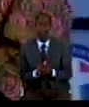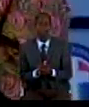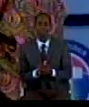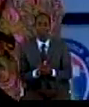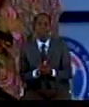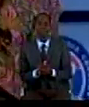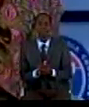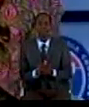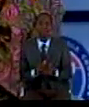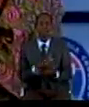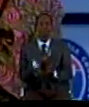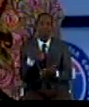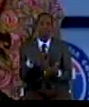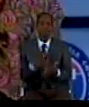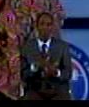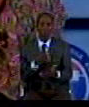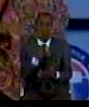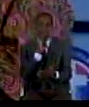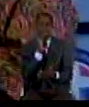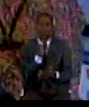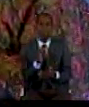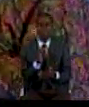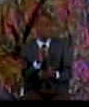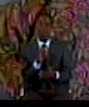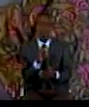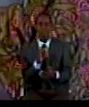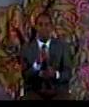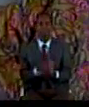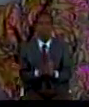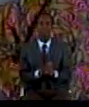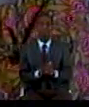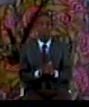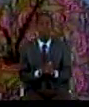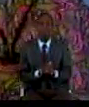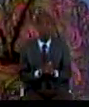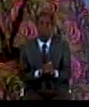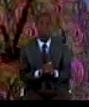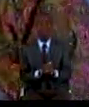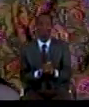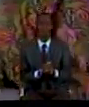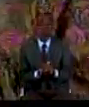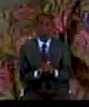in the middle is, what's that your name again?